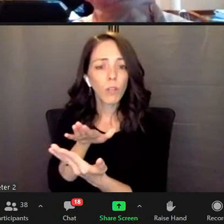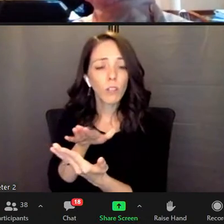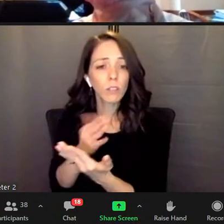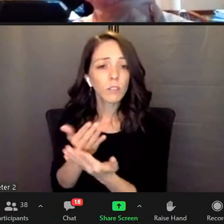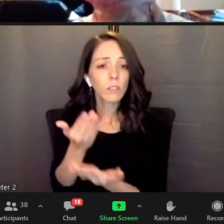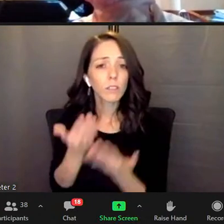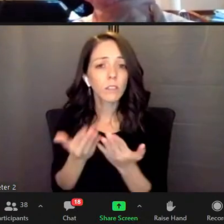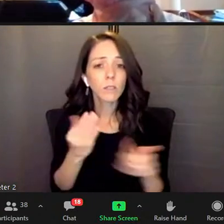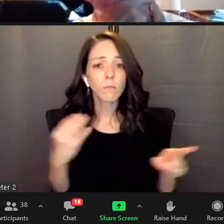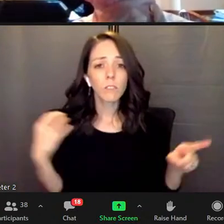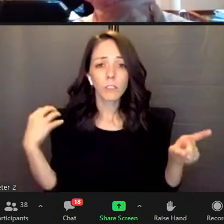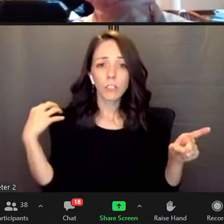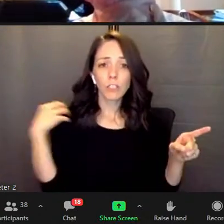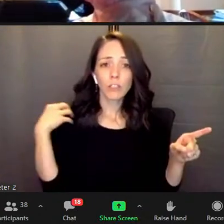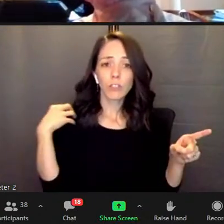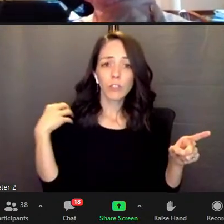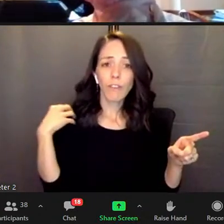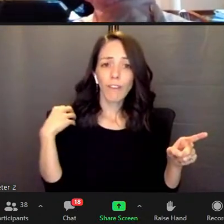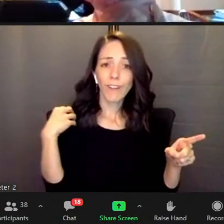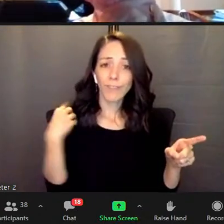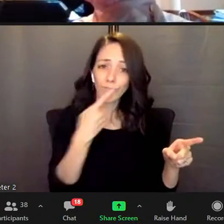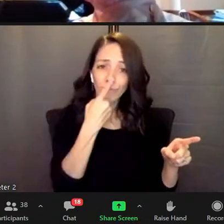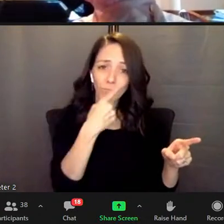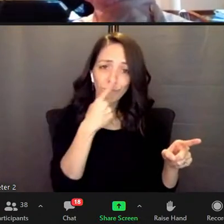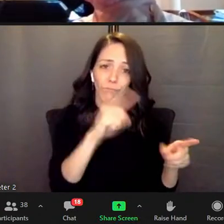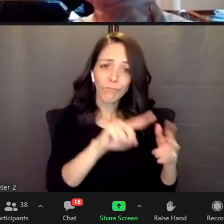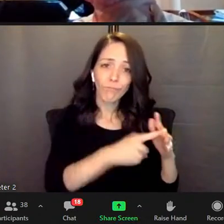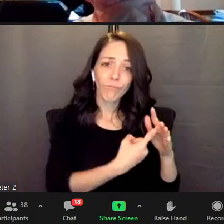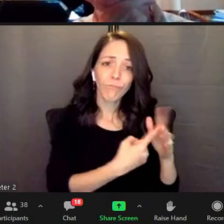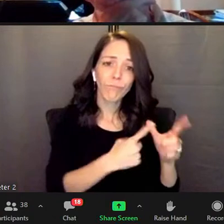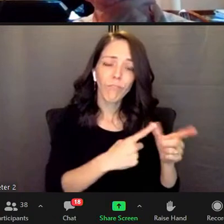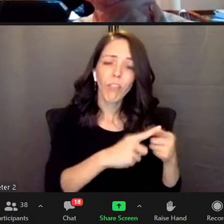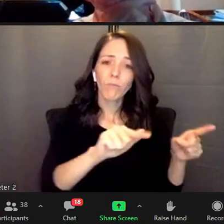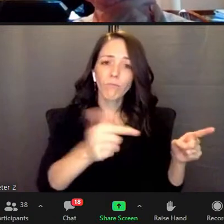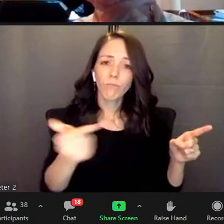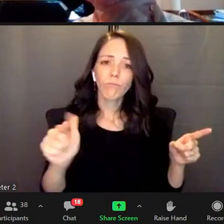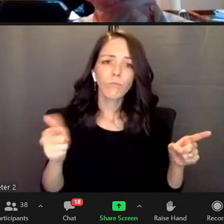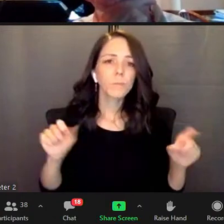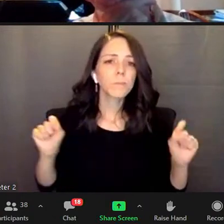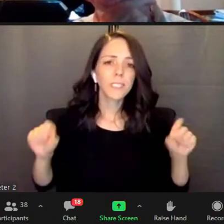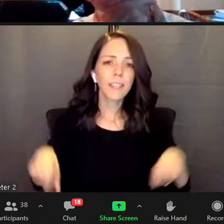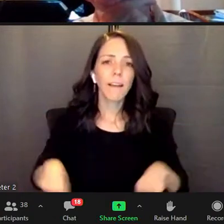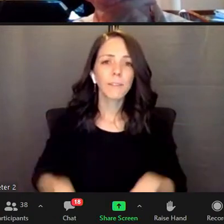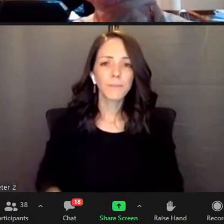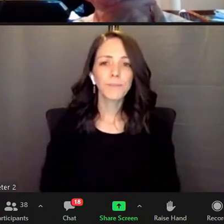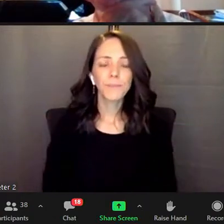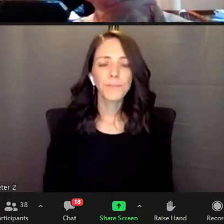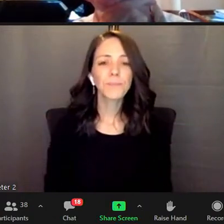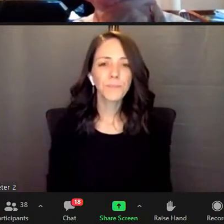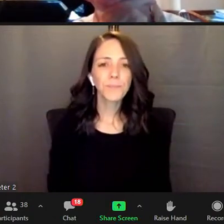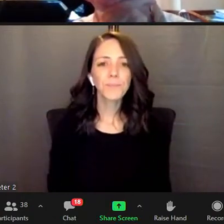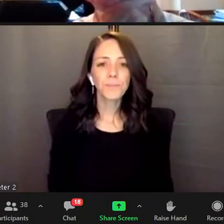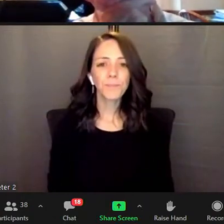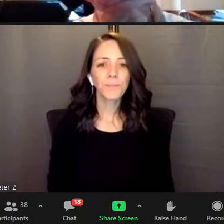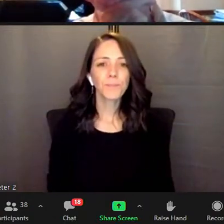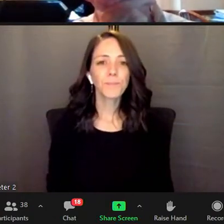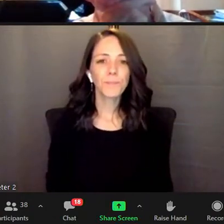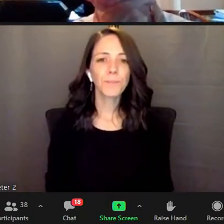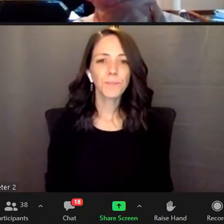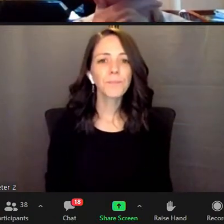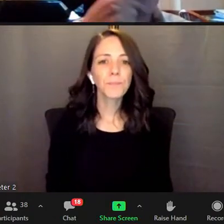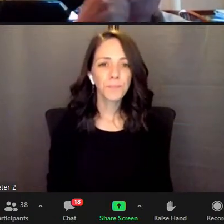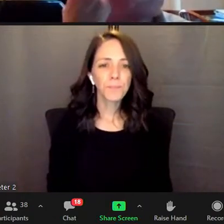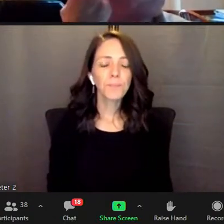Chair, you would like to start off, and of course, any other board member I know would be